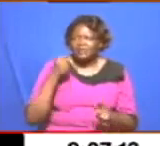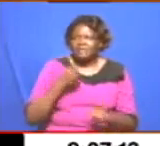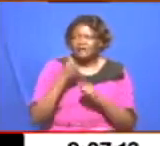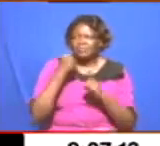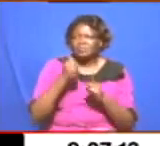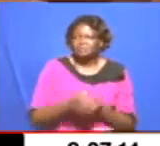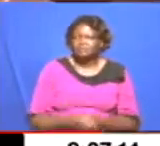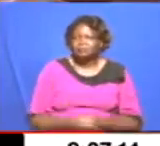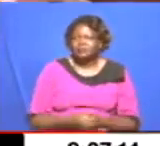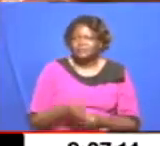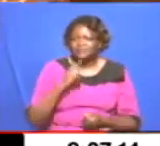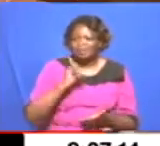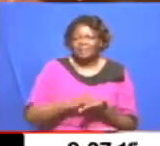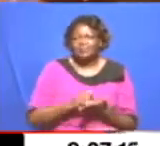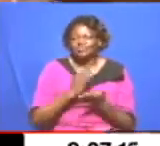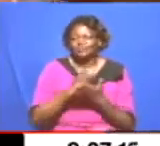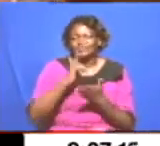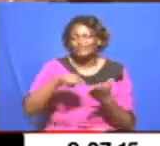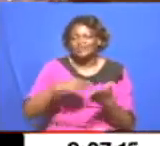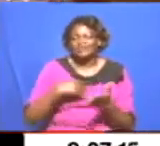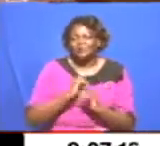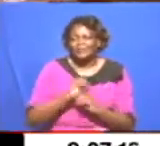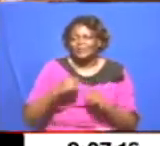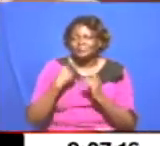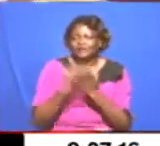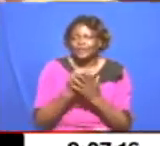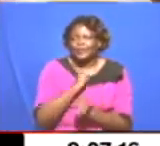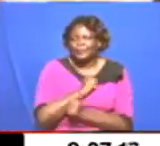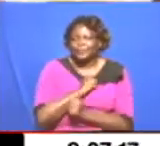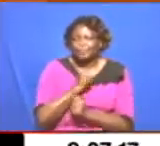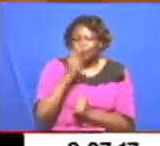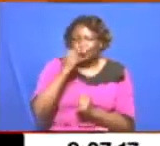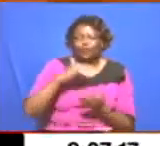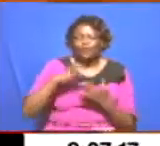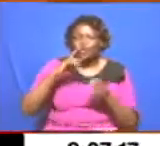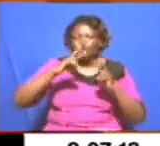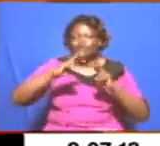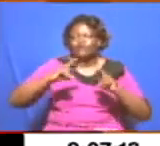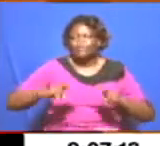is innocent, but is currently in police custody for further interrogation.